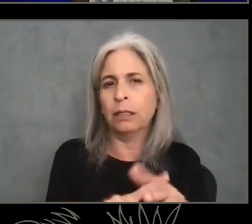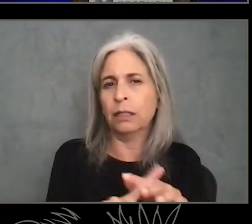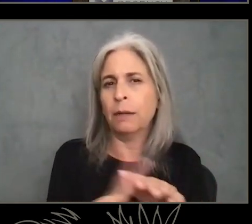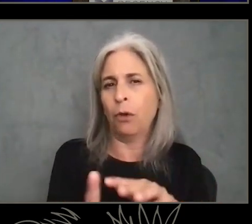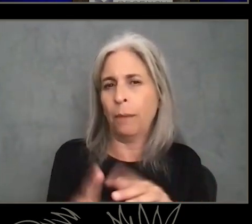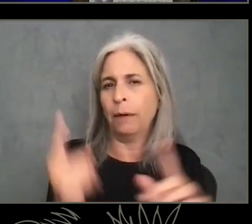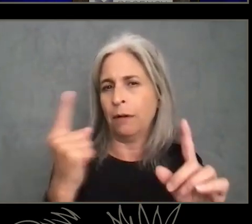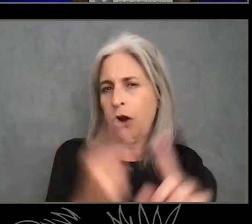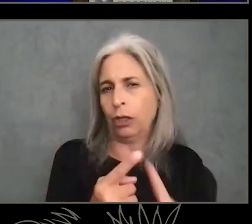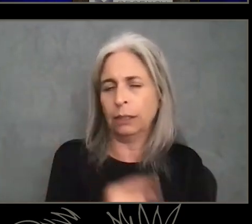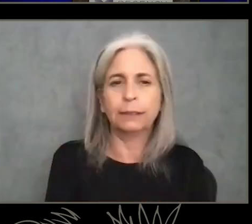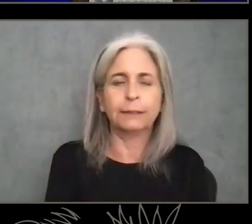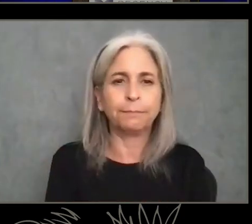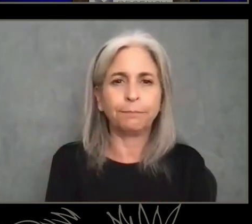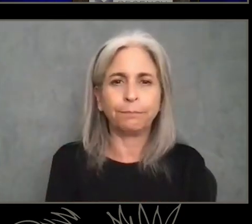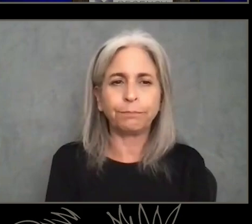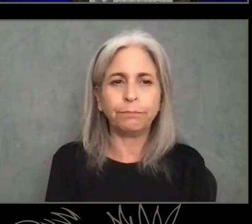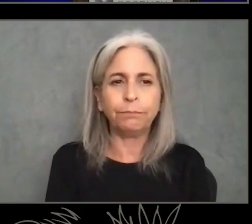deployment targets.